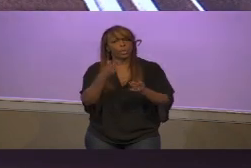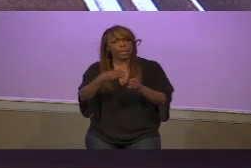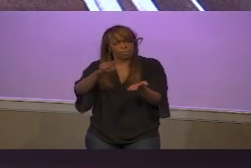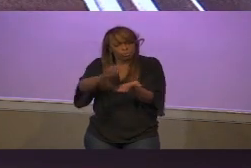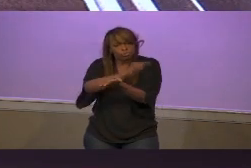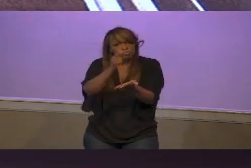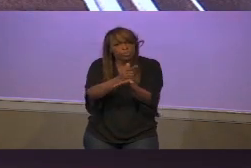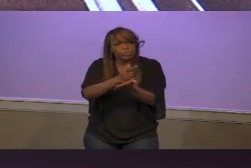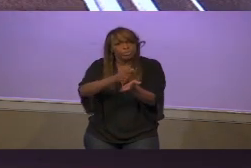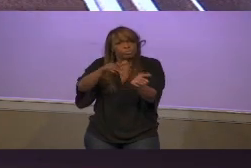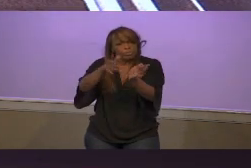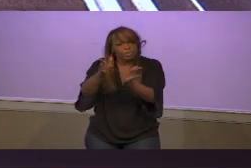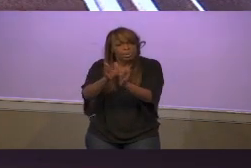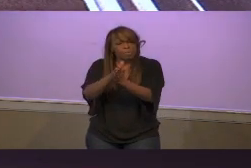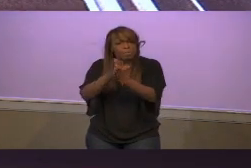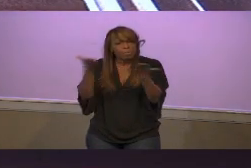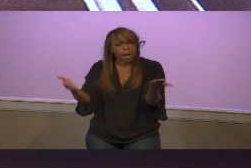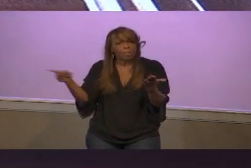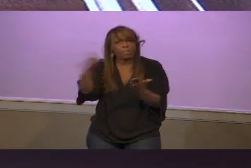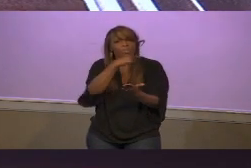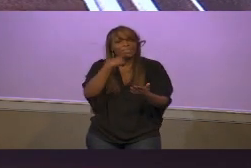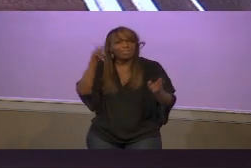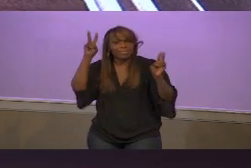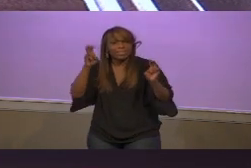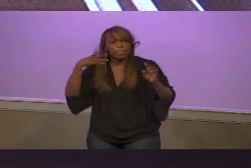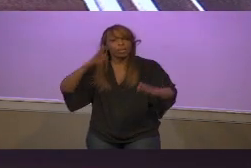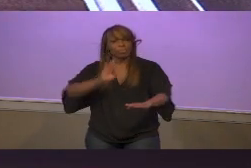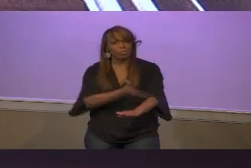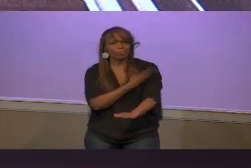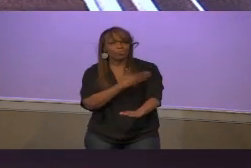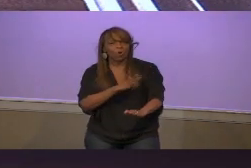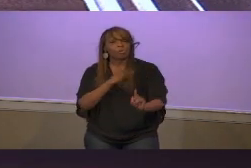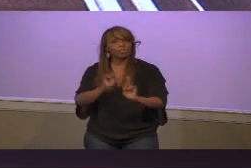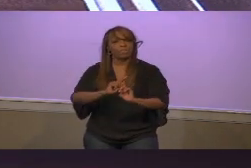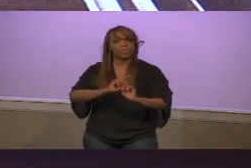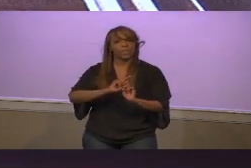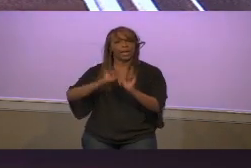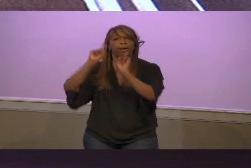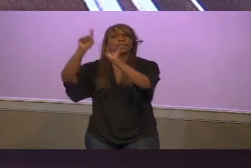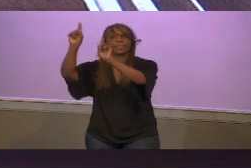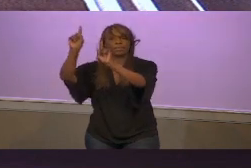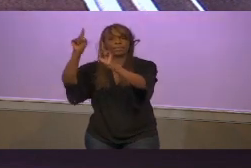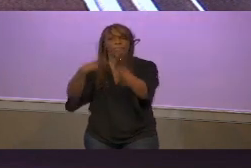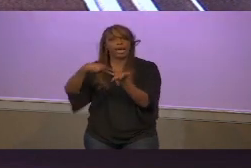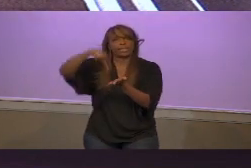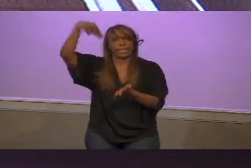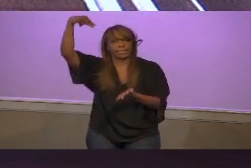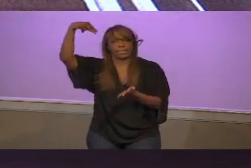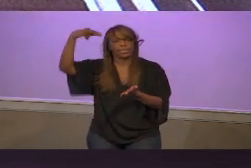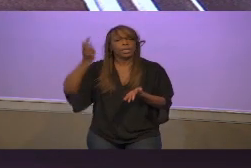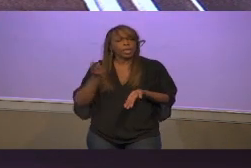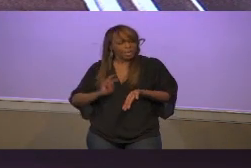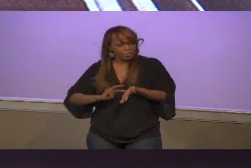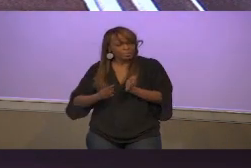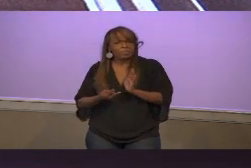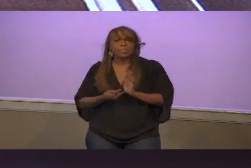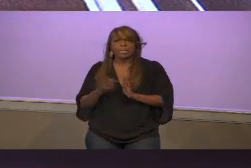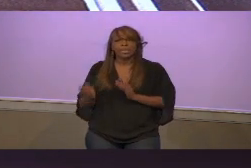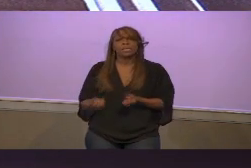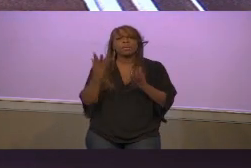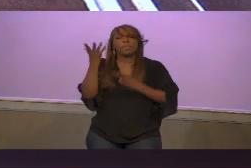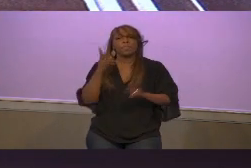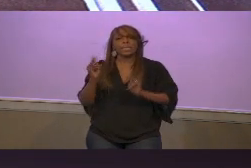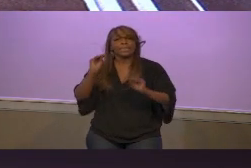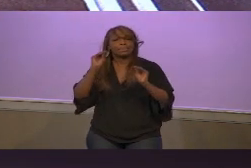Bible, they're entitled the Songs of Ascents. And they say this because many